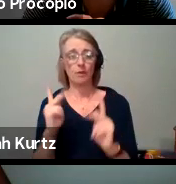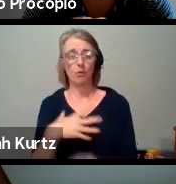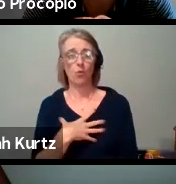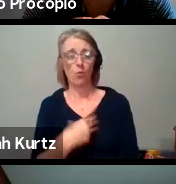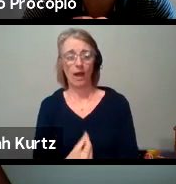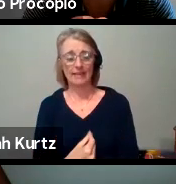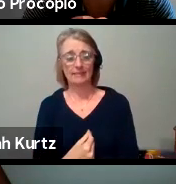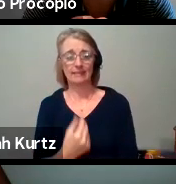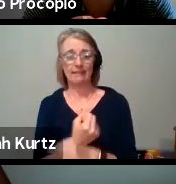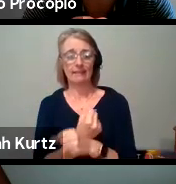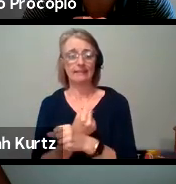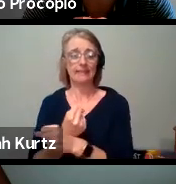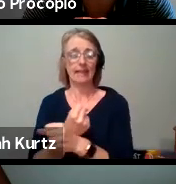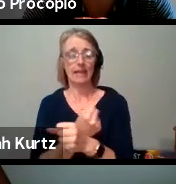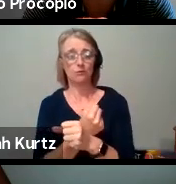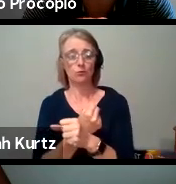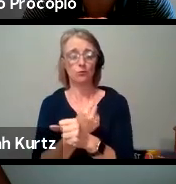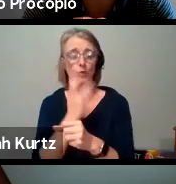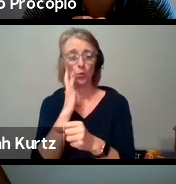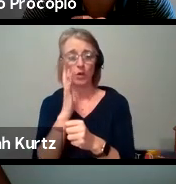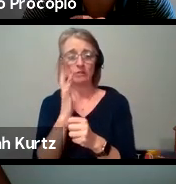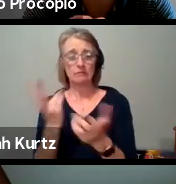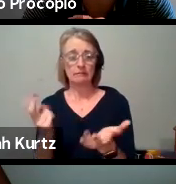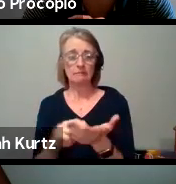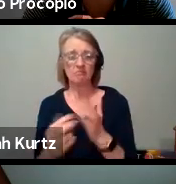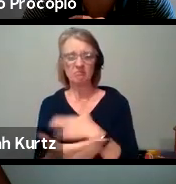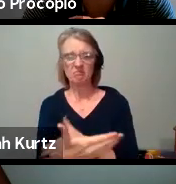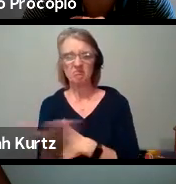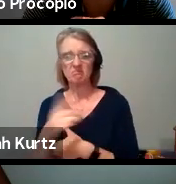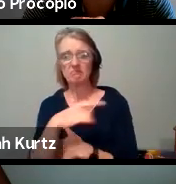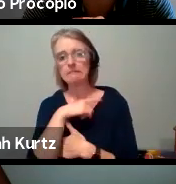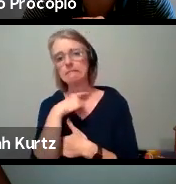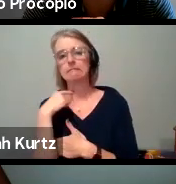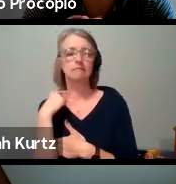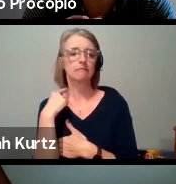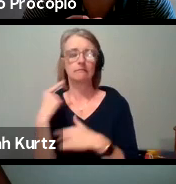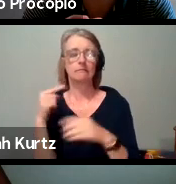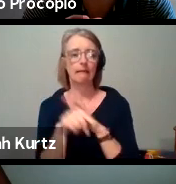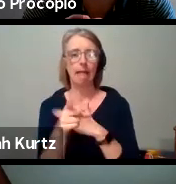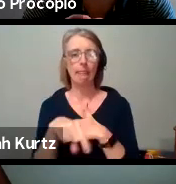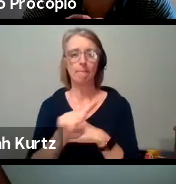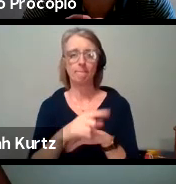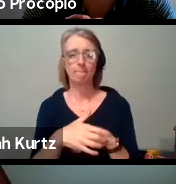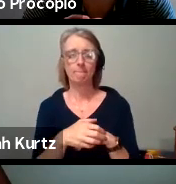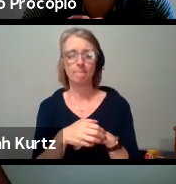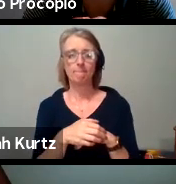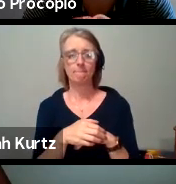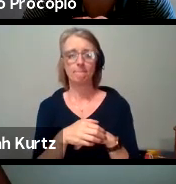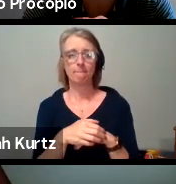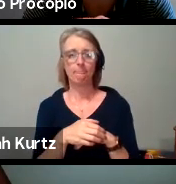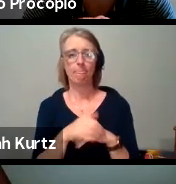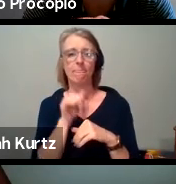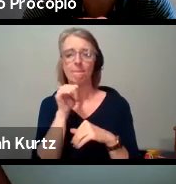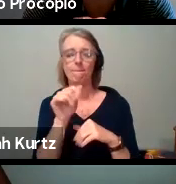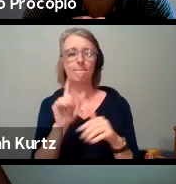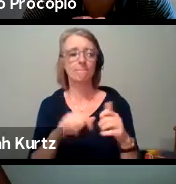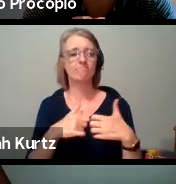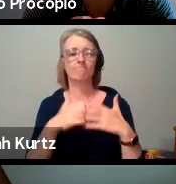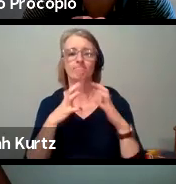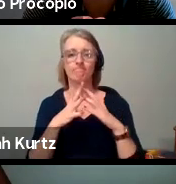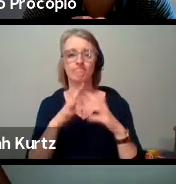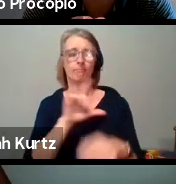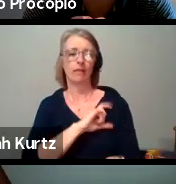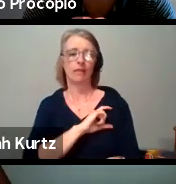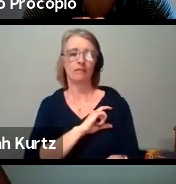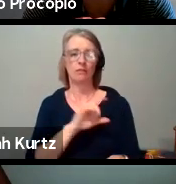that the slaves would arise during the night and slit their throats. They did not implement policing because they